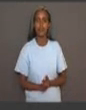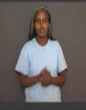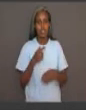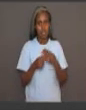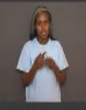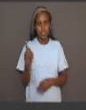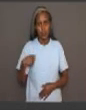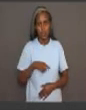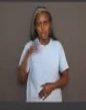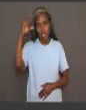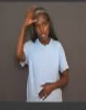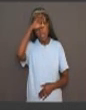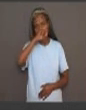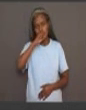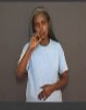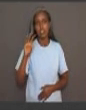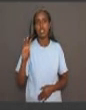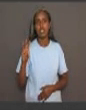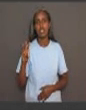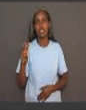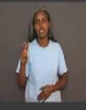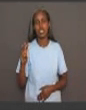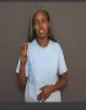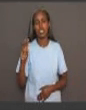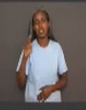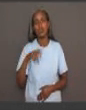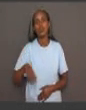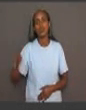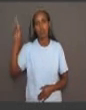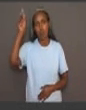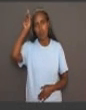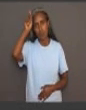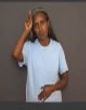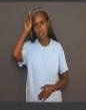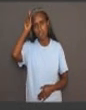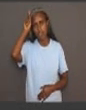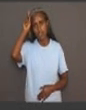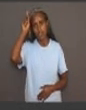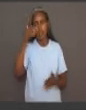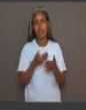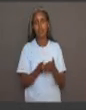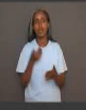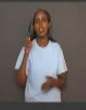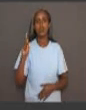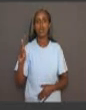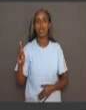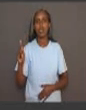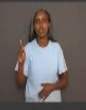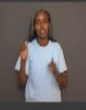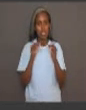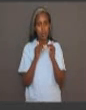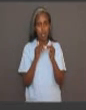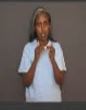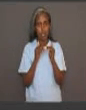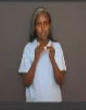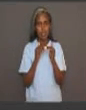Since we assumed that 6 to the power of k minus 1